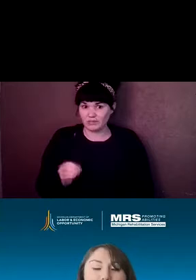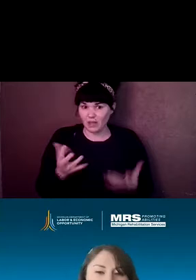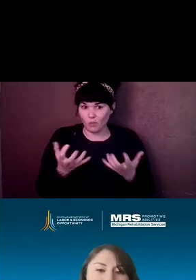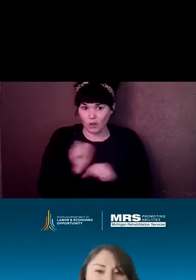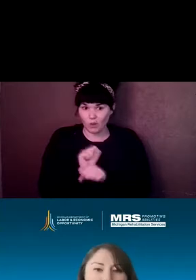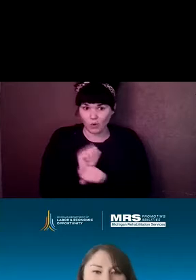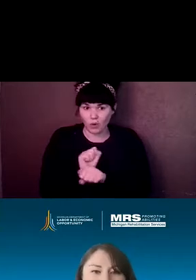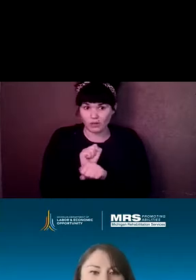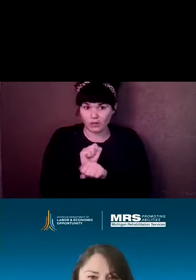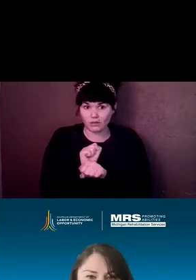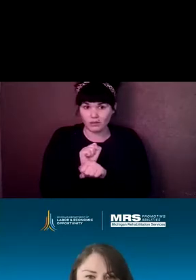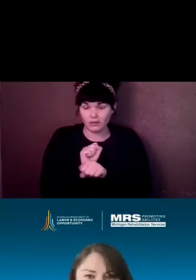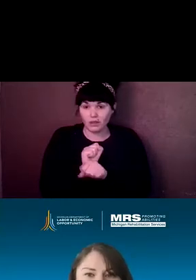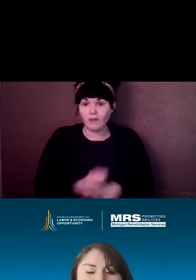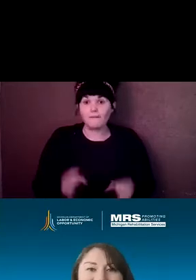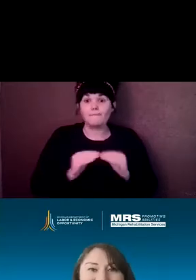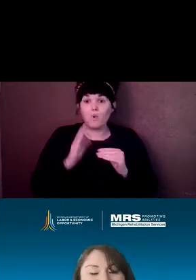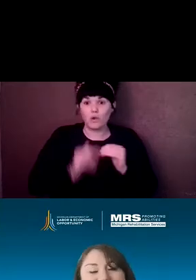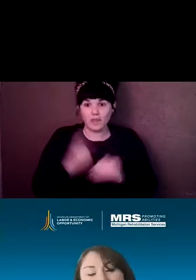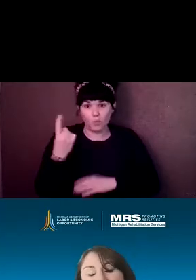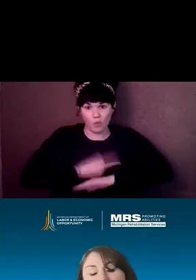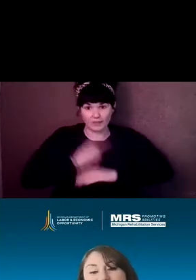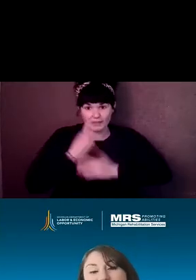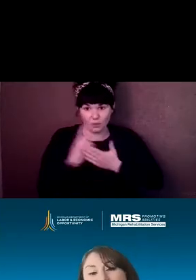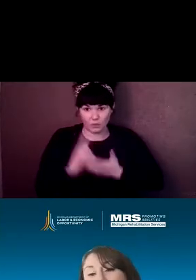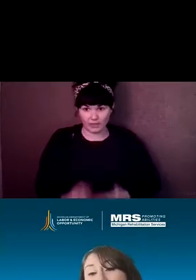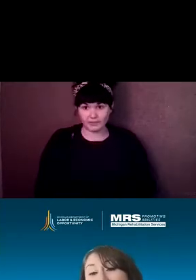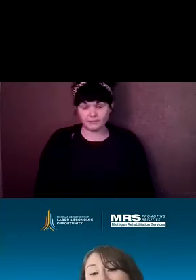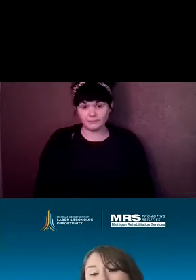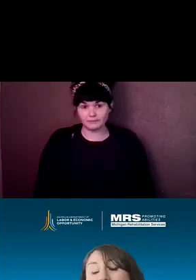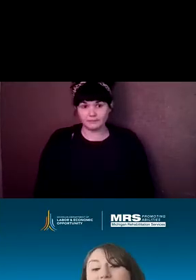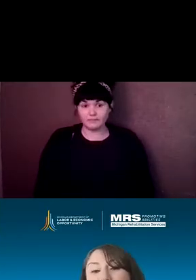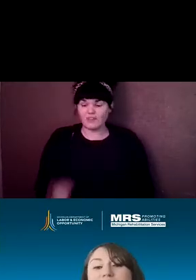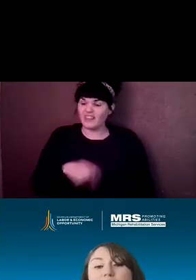remotely more than 1 day a week. And they stated that they felt